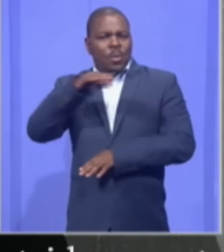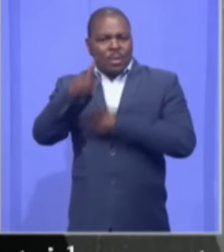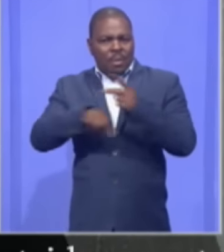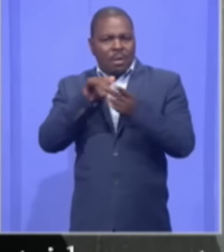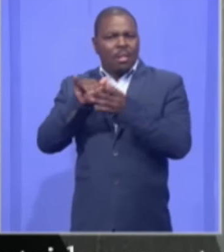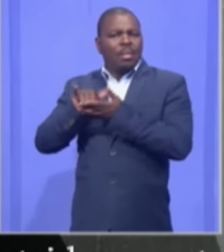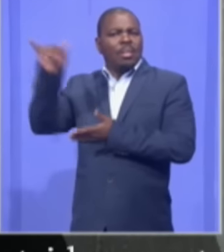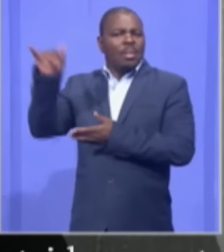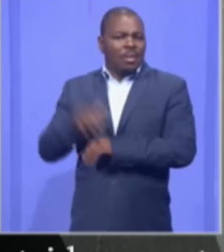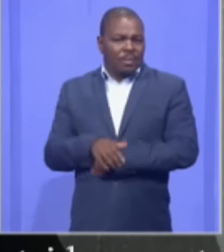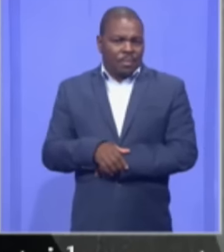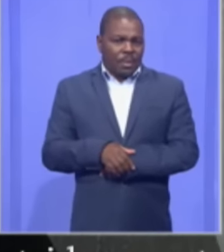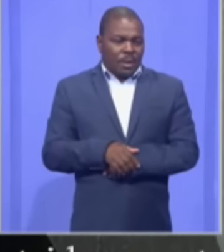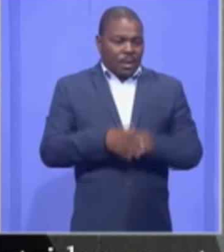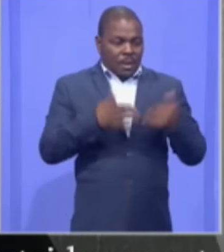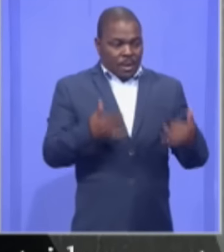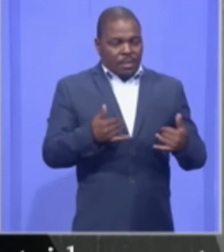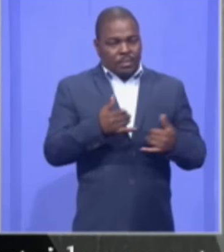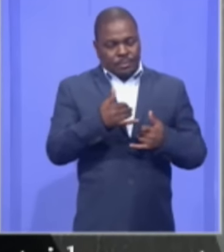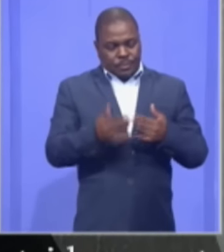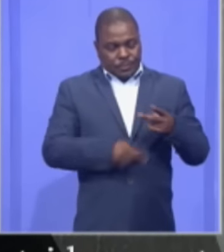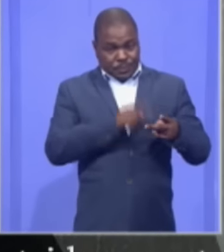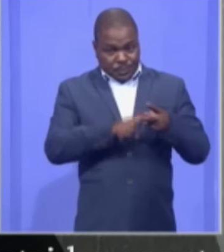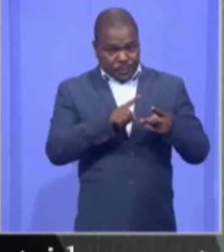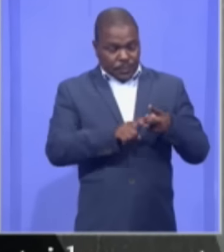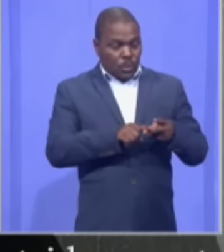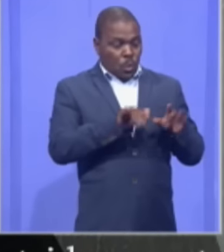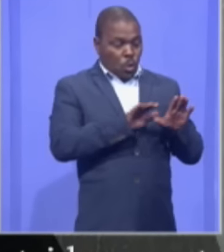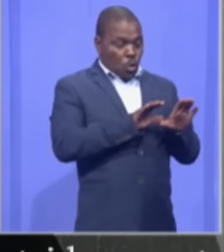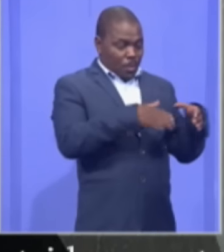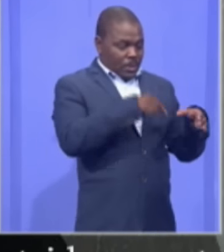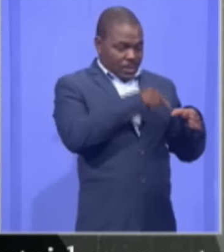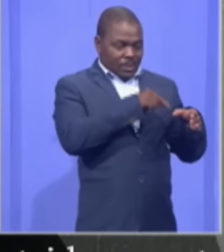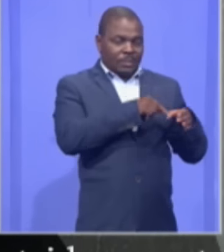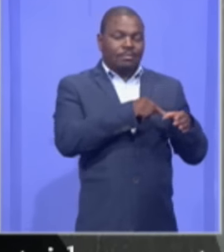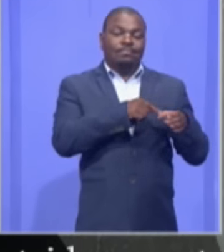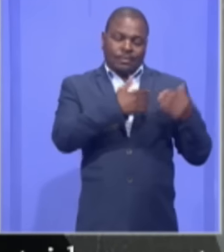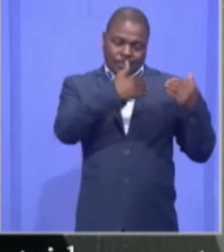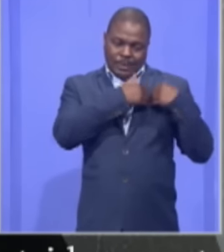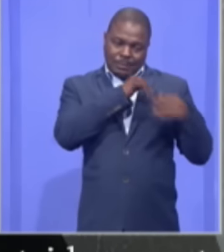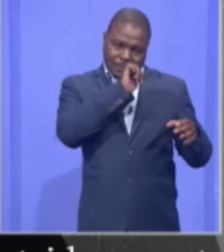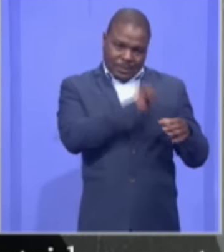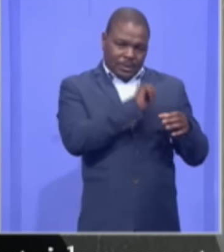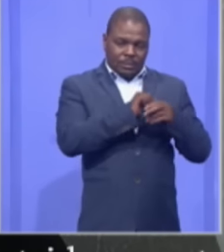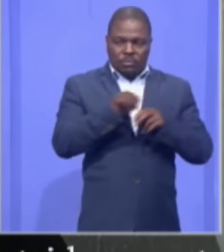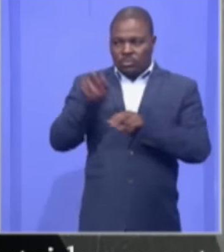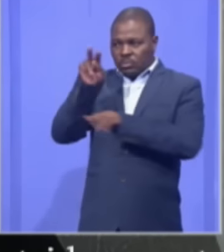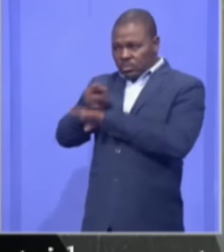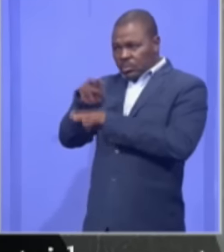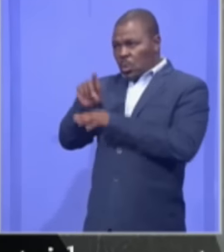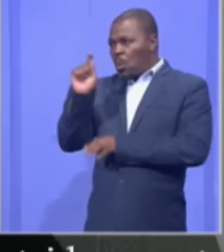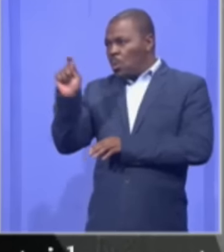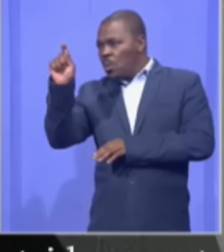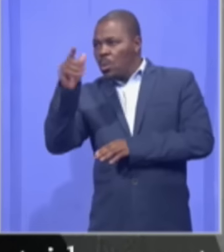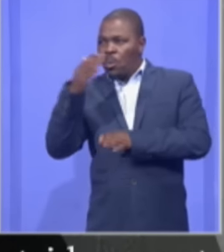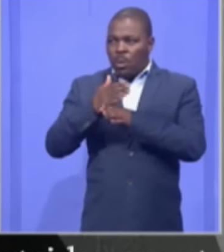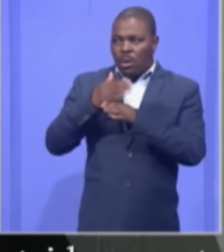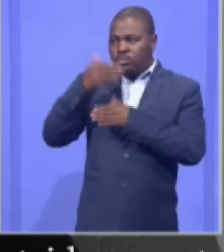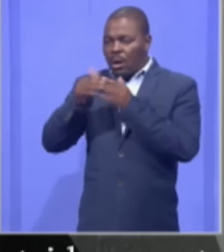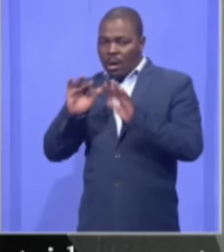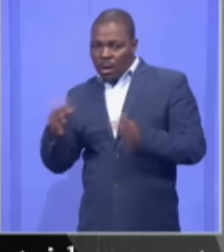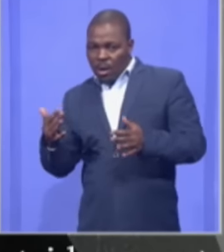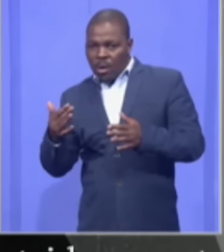fofa. Jaanong morago ga se commission ka gore e na le maikarabelo a go monitor the markets kgotsa go lebelela gore